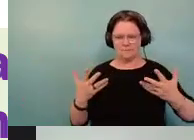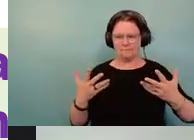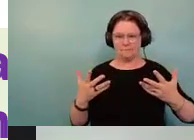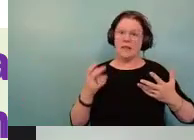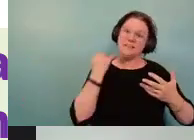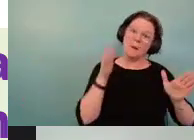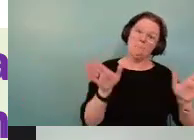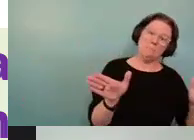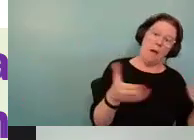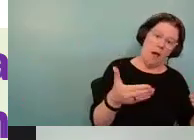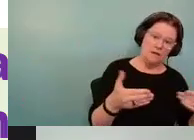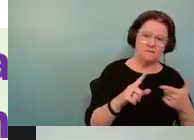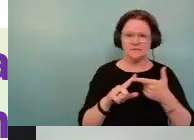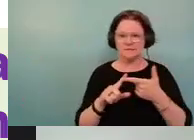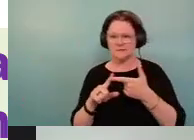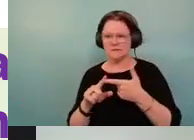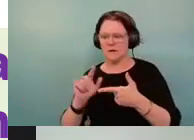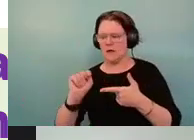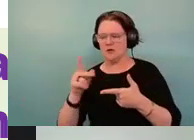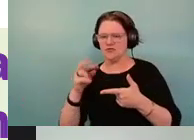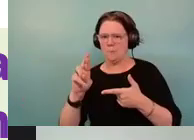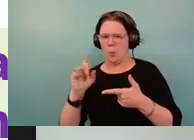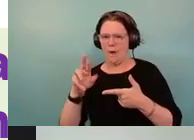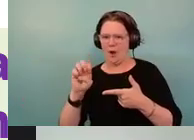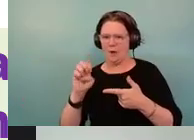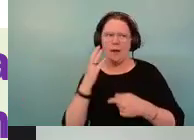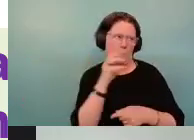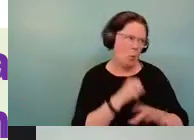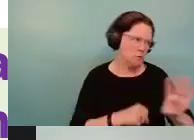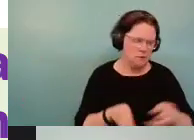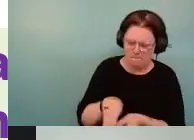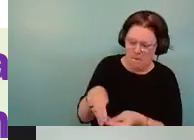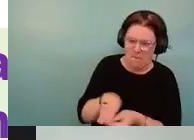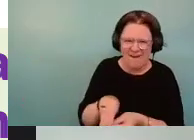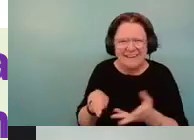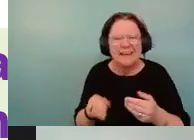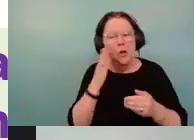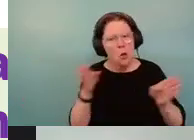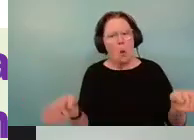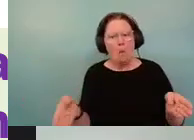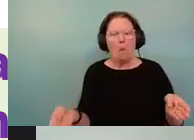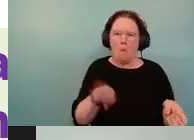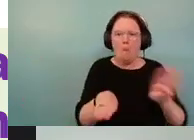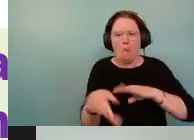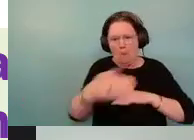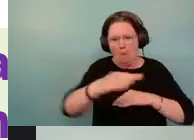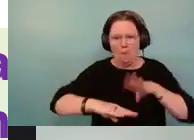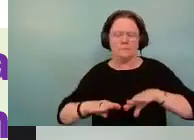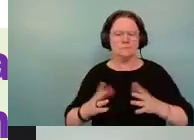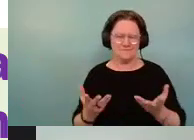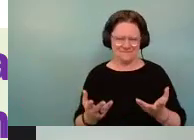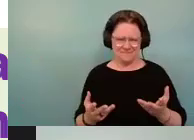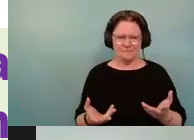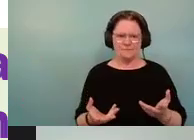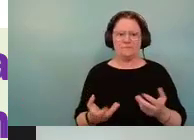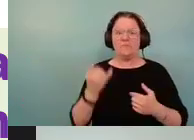a box or like a Tupperware. I know that makes me sound old too, but one of those containers that you put the cover on, you push down. And